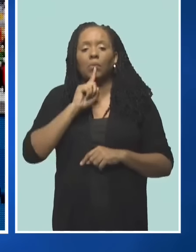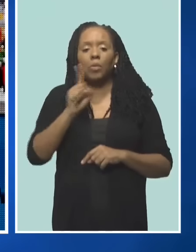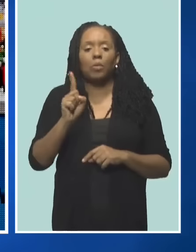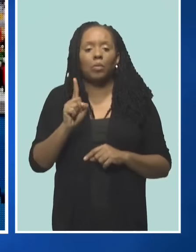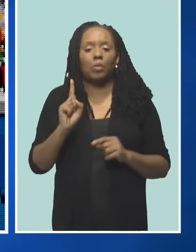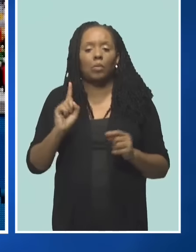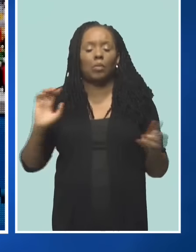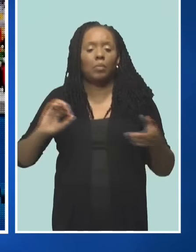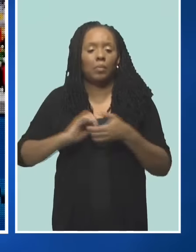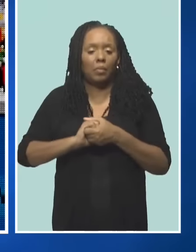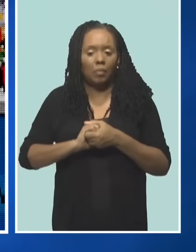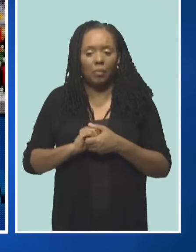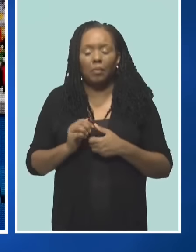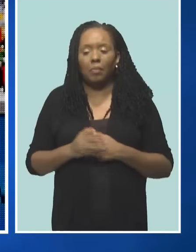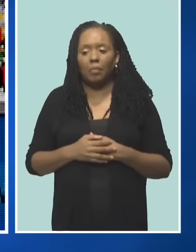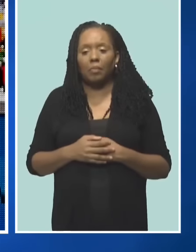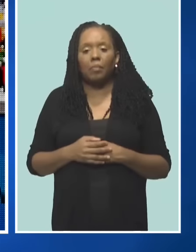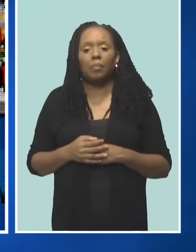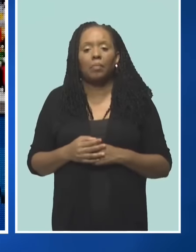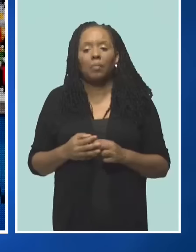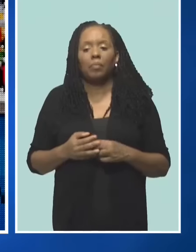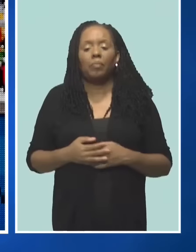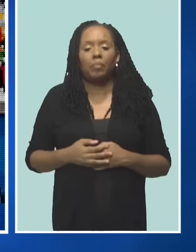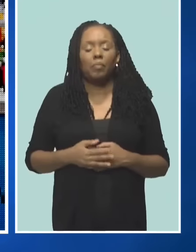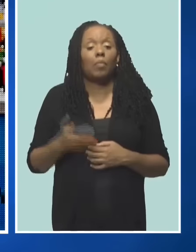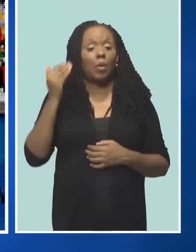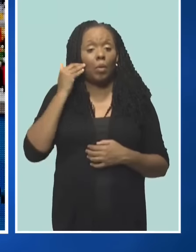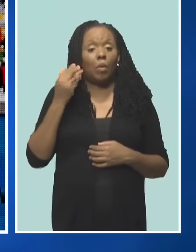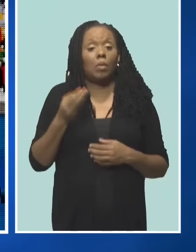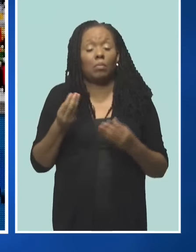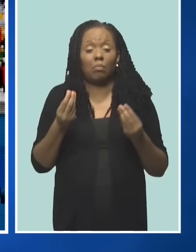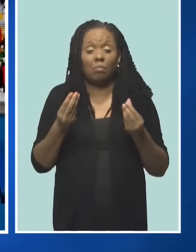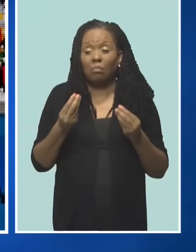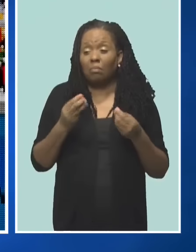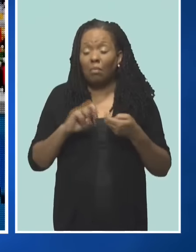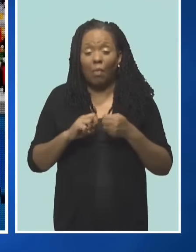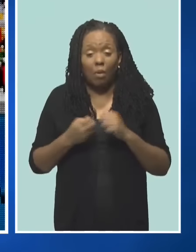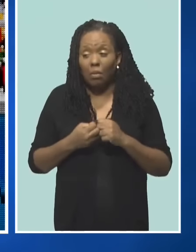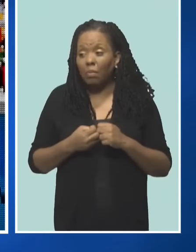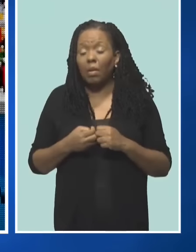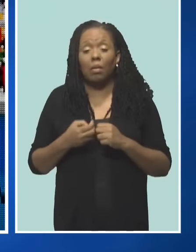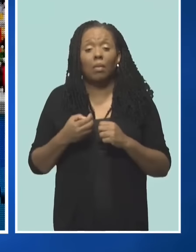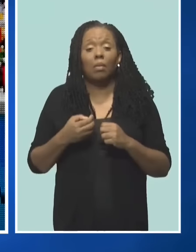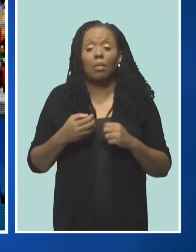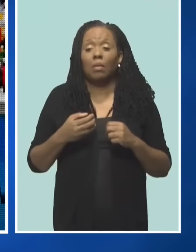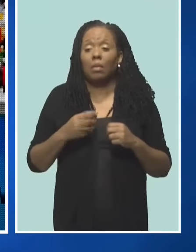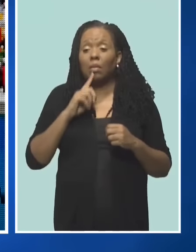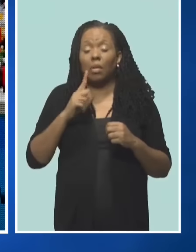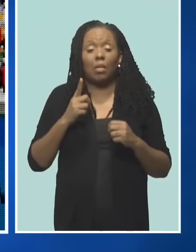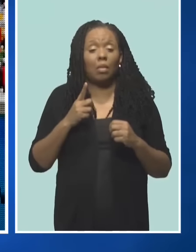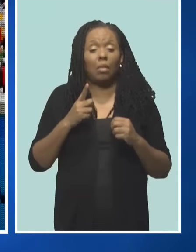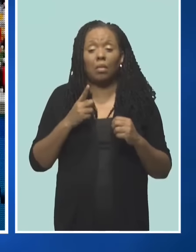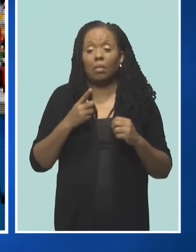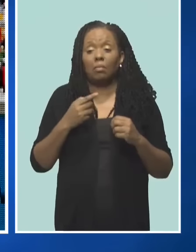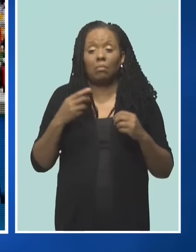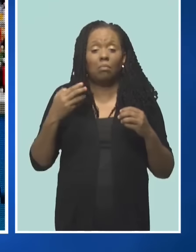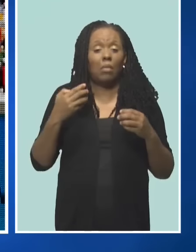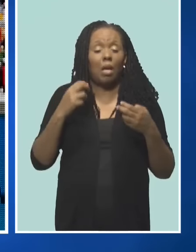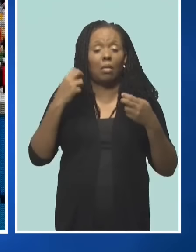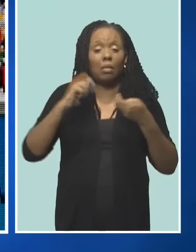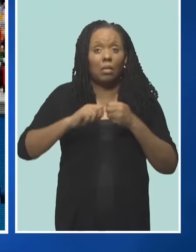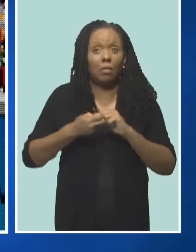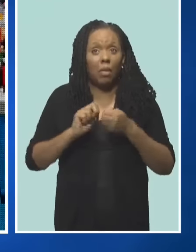We understand the cash flow, constraints and the first-time hurdles that you may encounter while trying to access